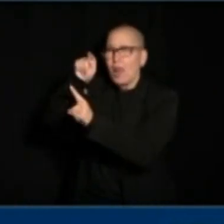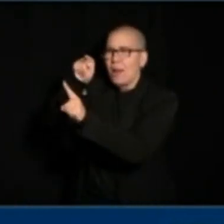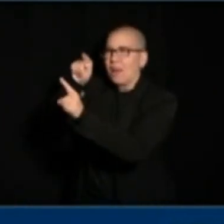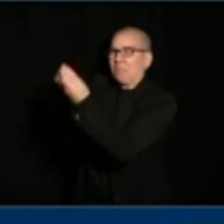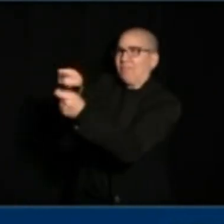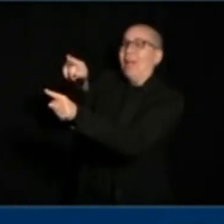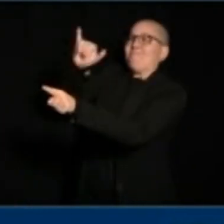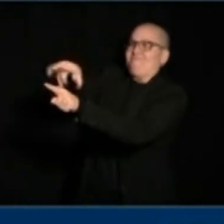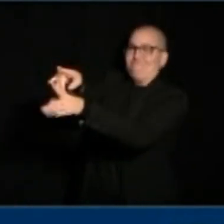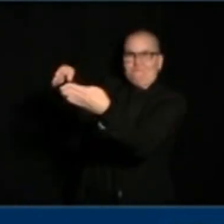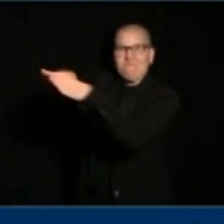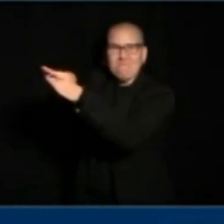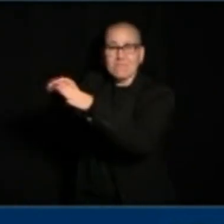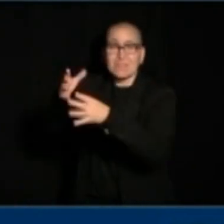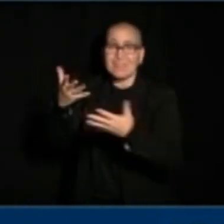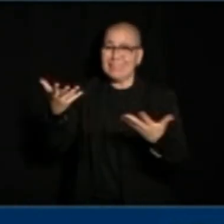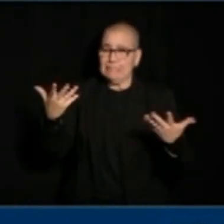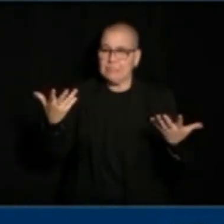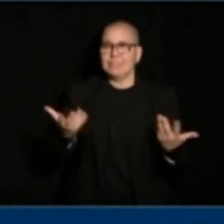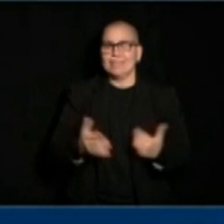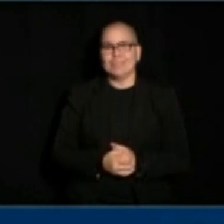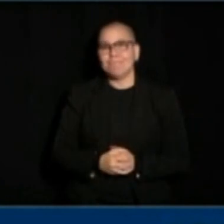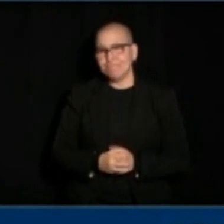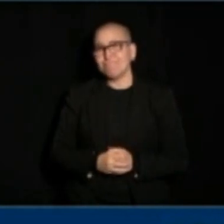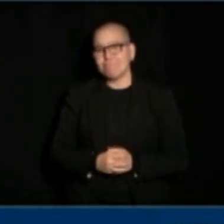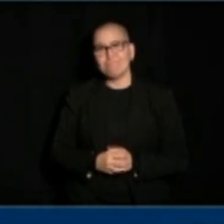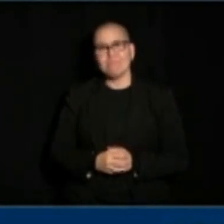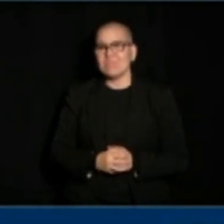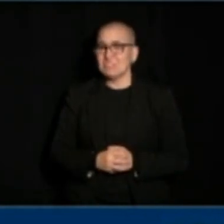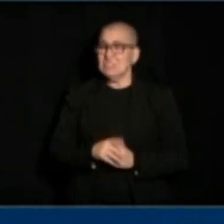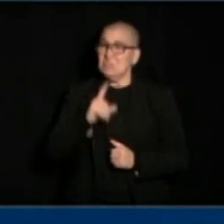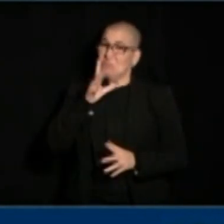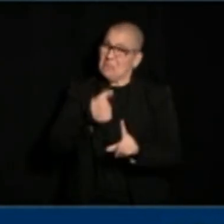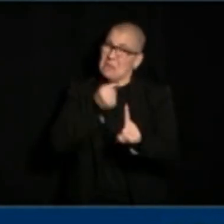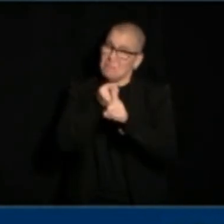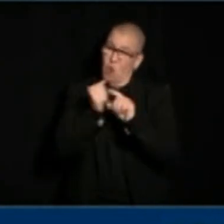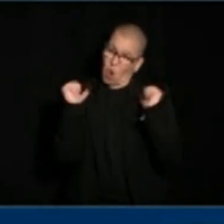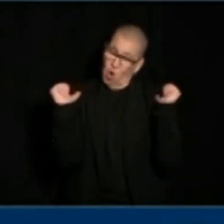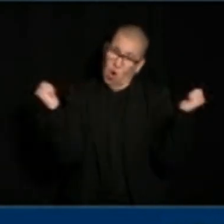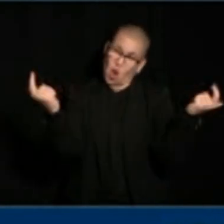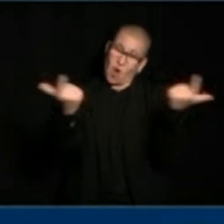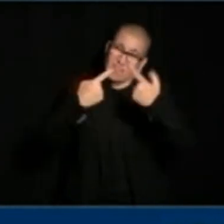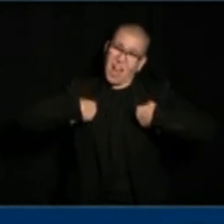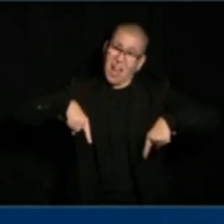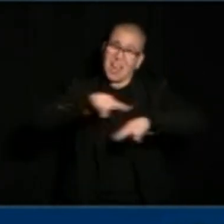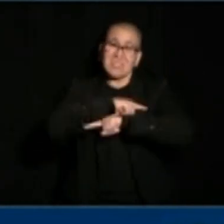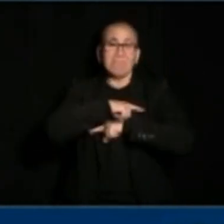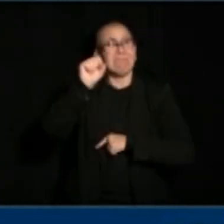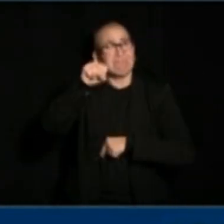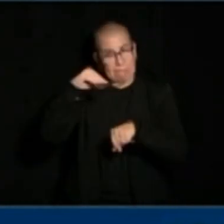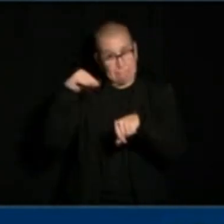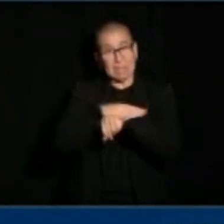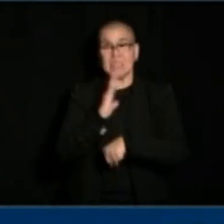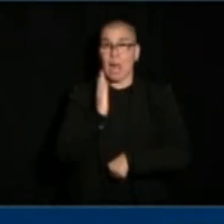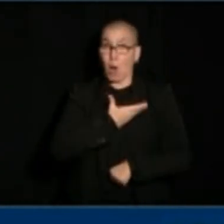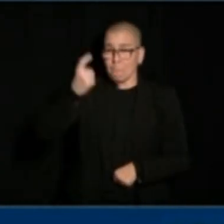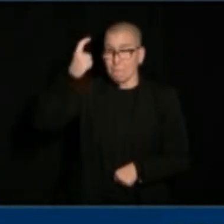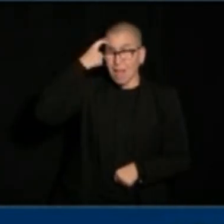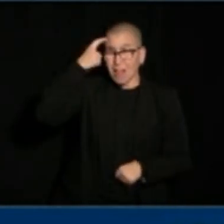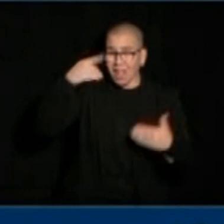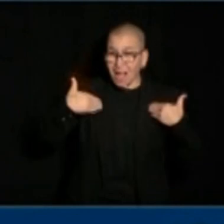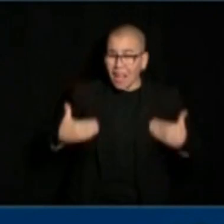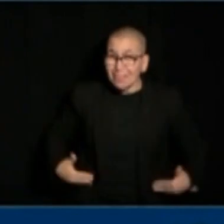And there are peripheral repercussions of everything that we do, whether it be economic, mental health, physical health of people.